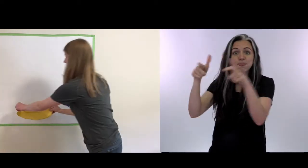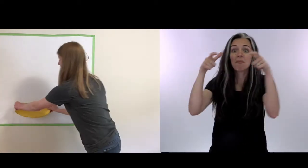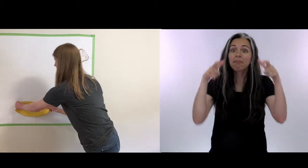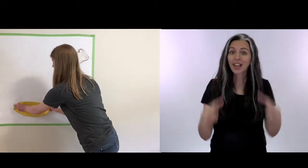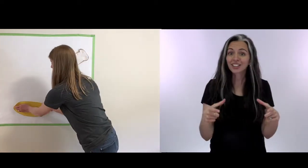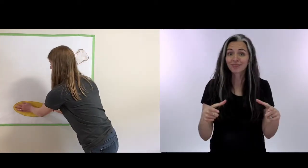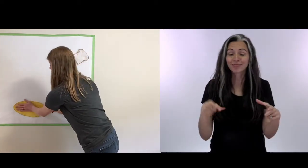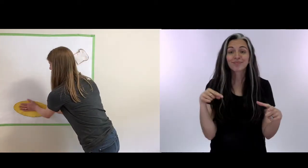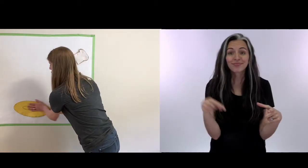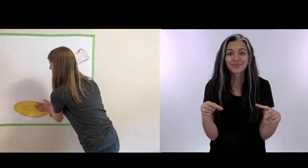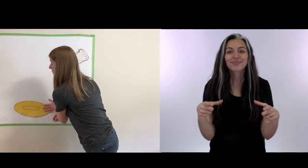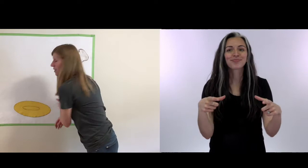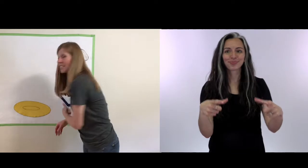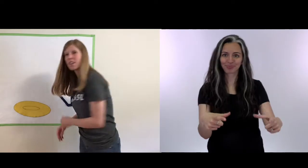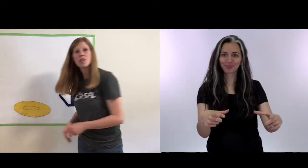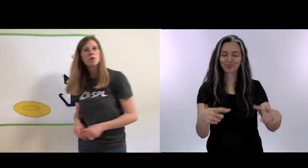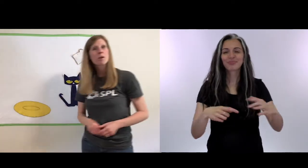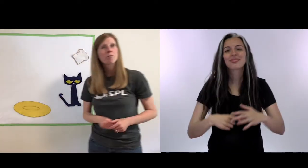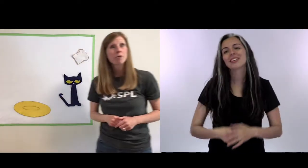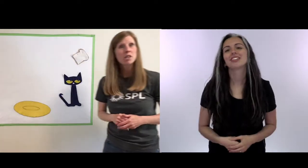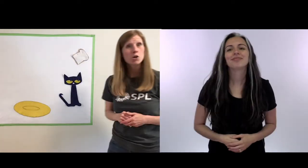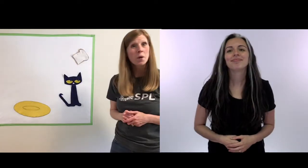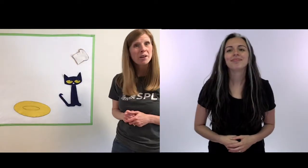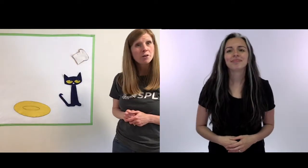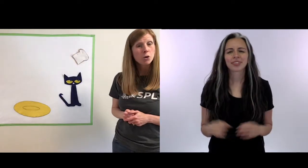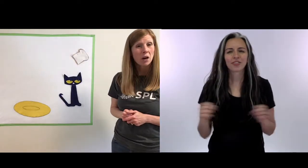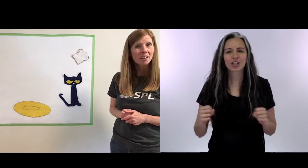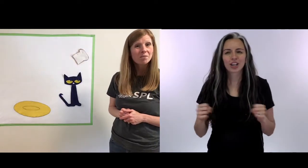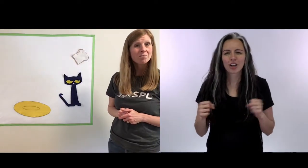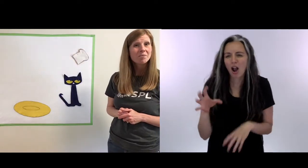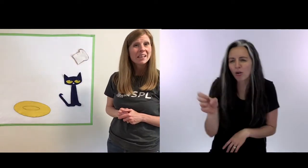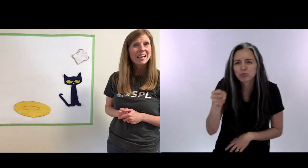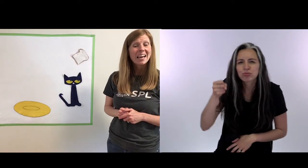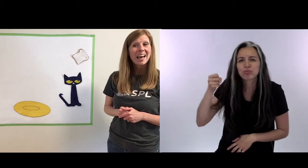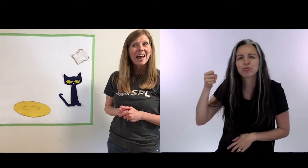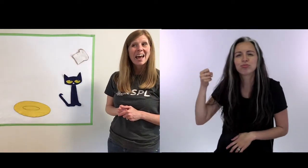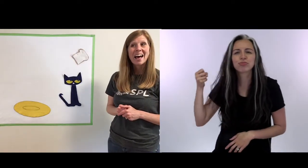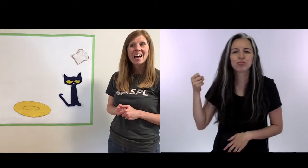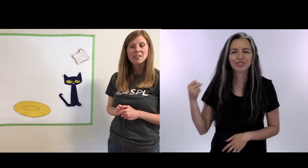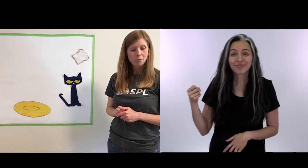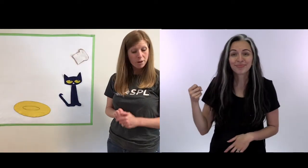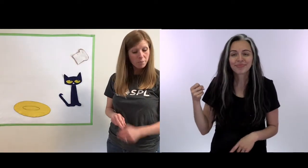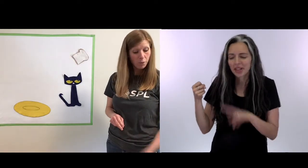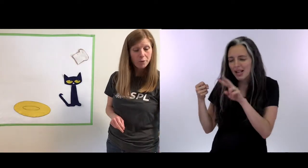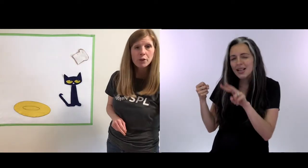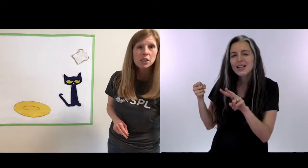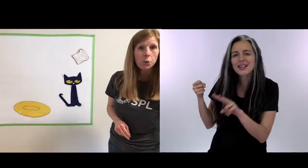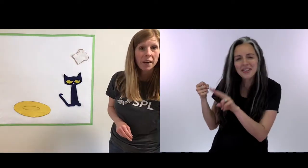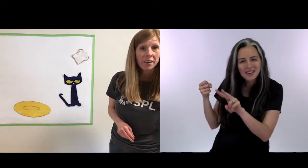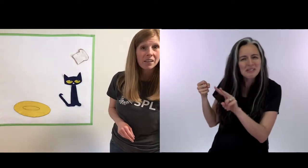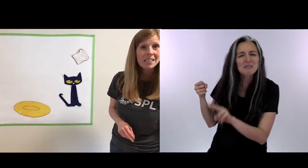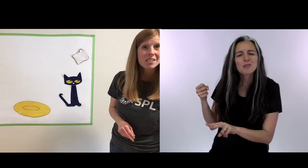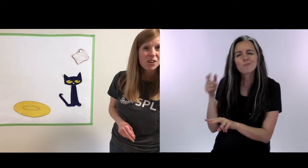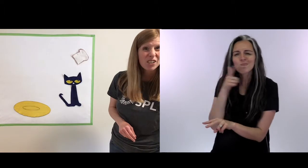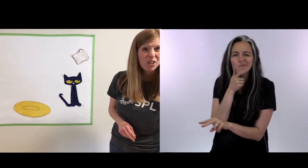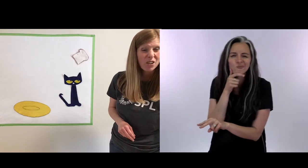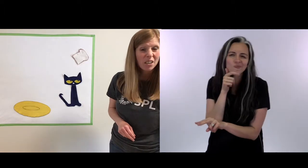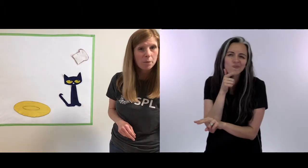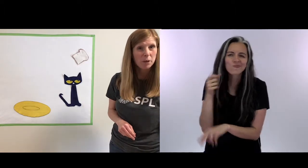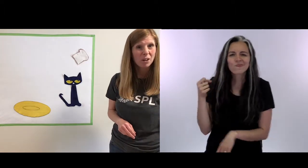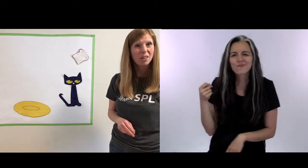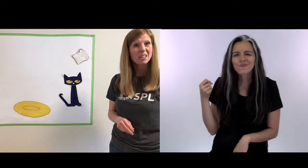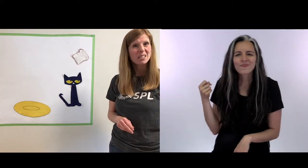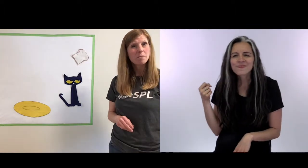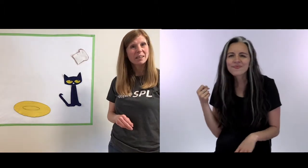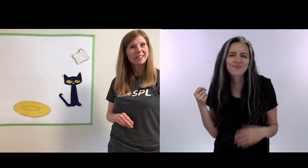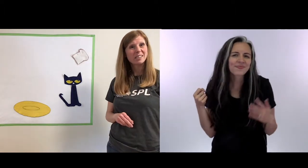and he opened the refrigerator door, and from the refrigerator he started to think